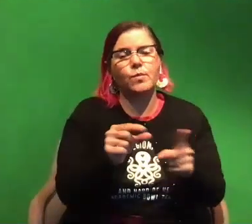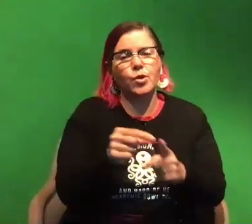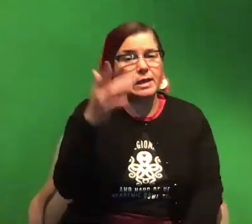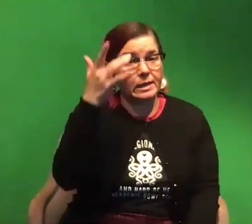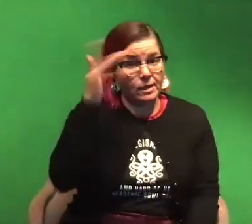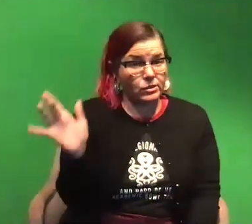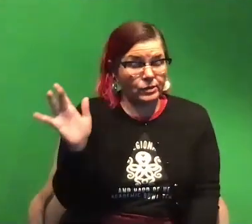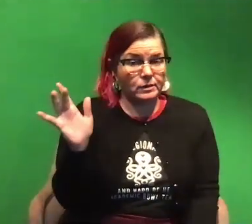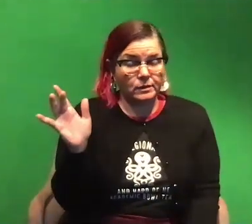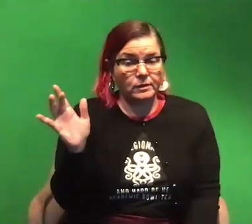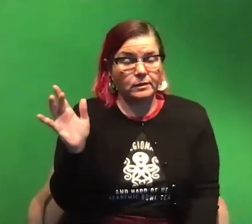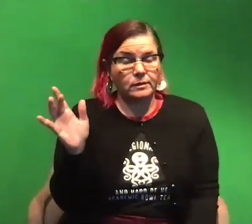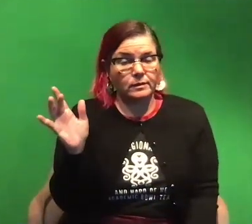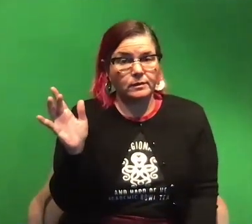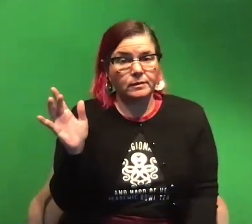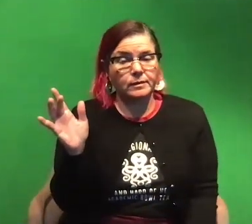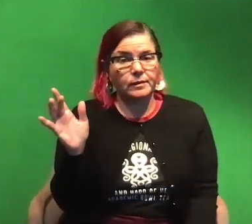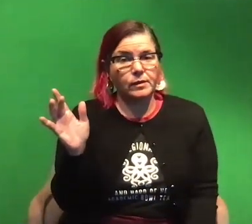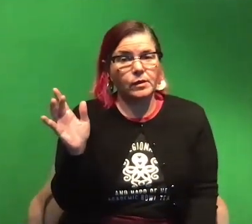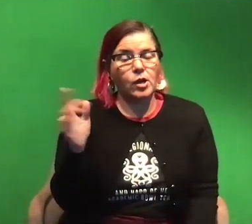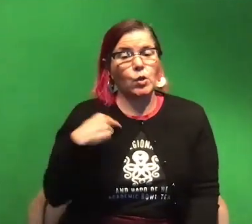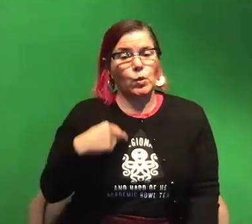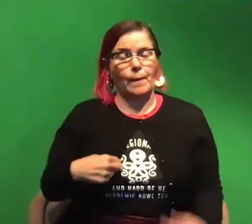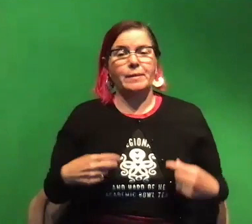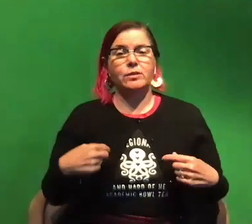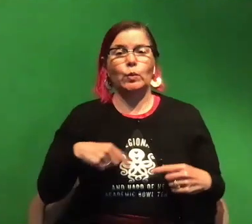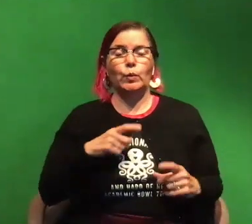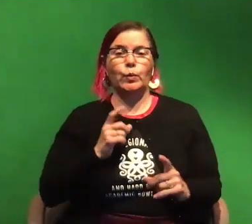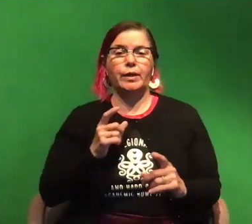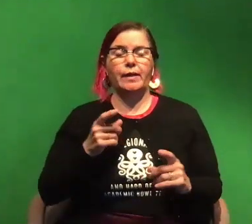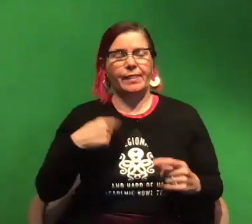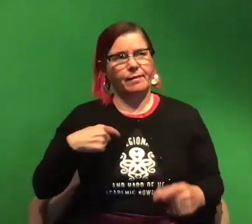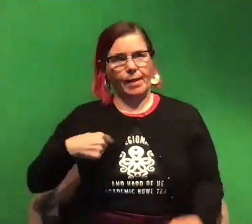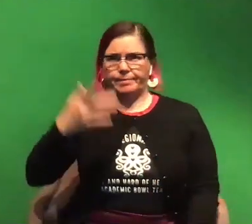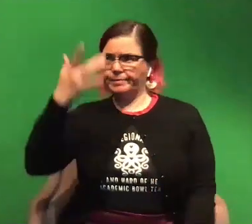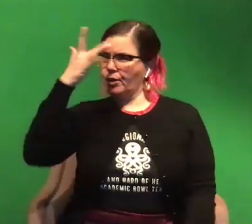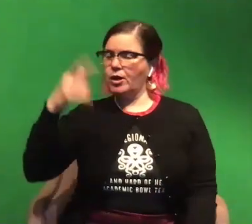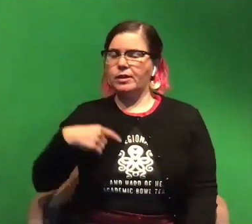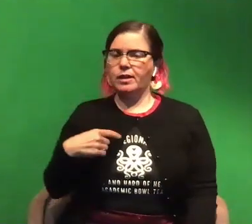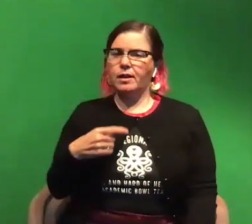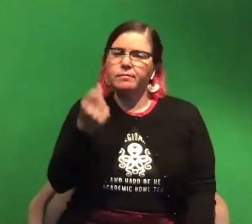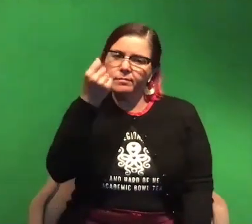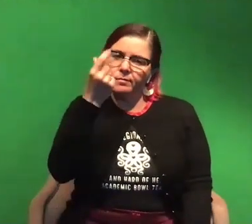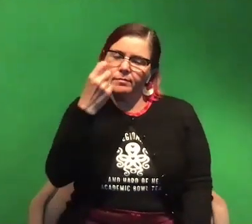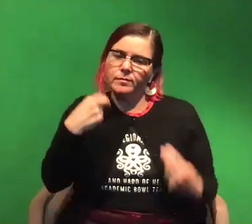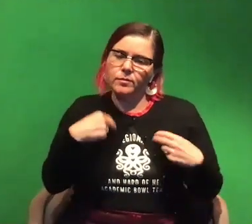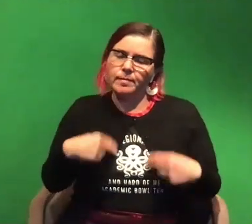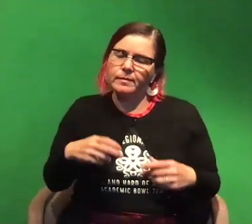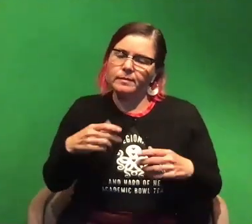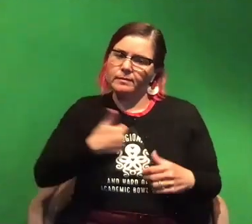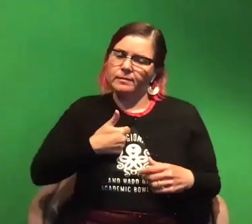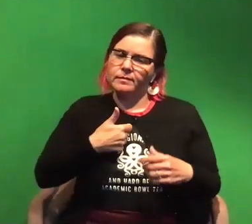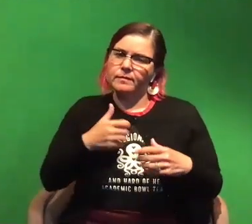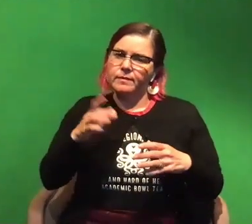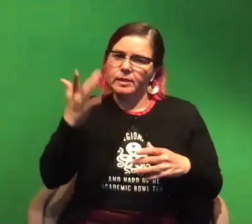because I think we, you know, as humans, we think that we're very intelligent, and understandably so. We are a pretty smart species, but